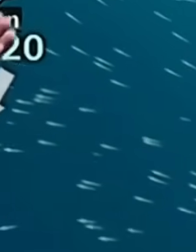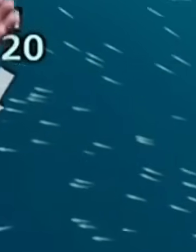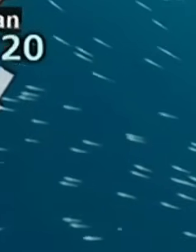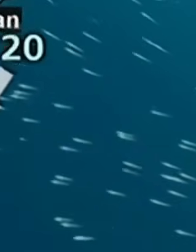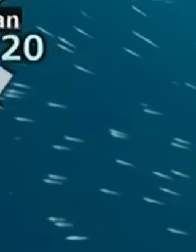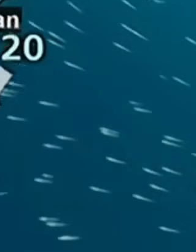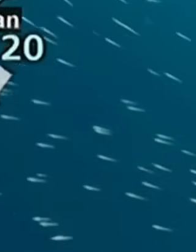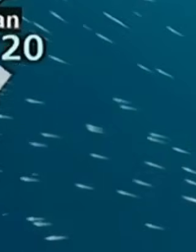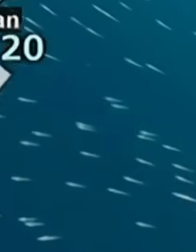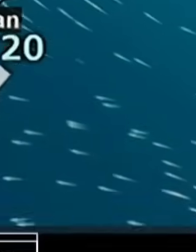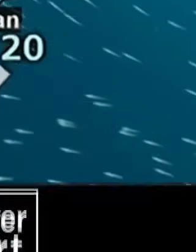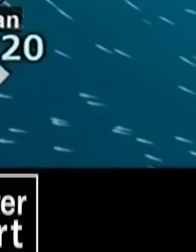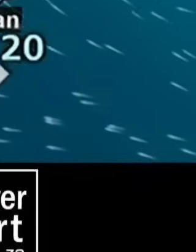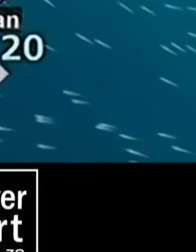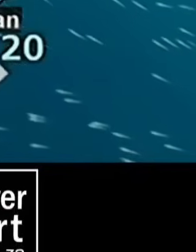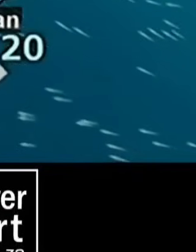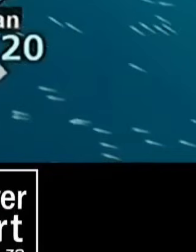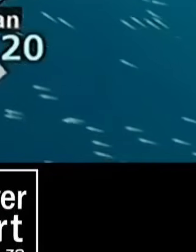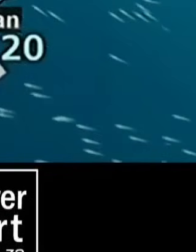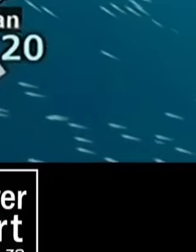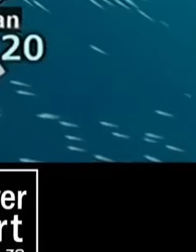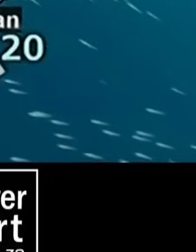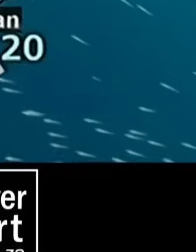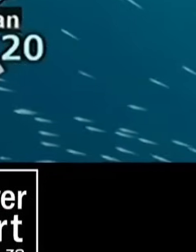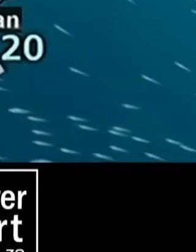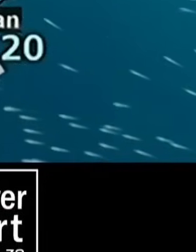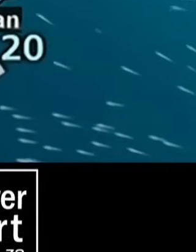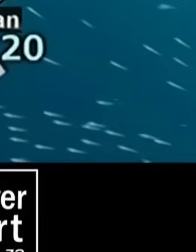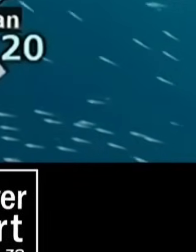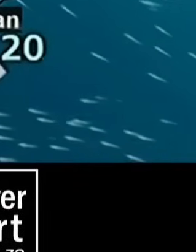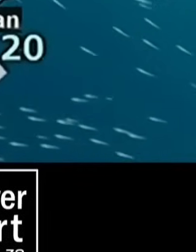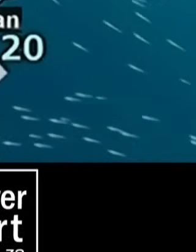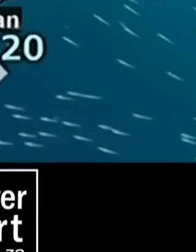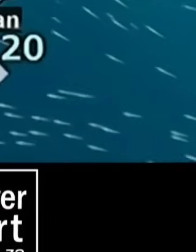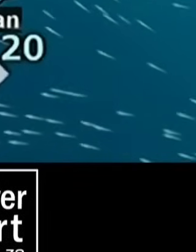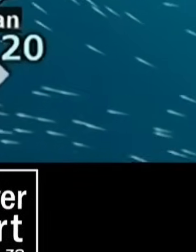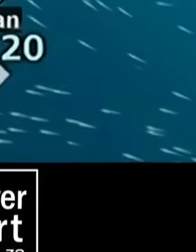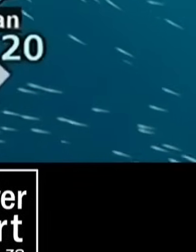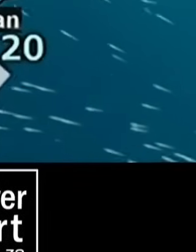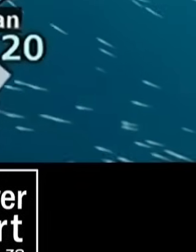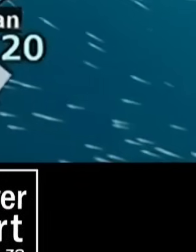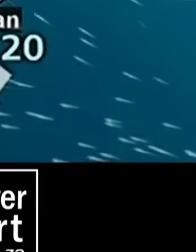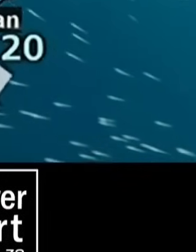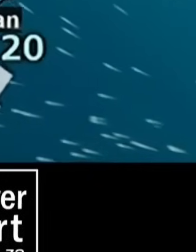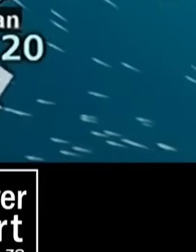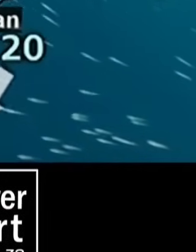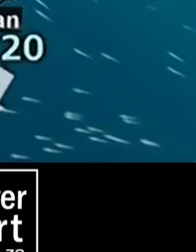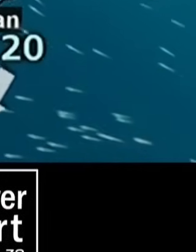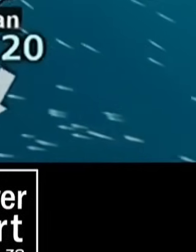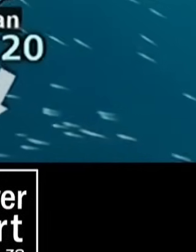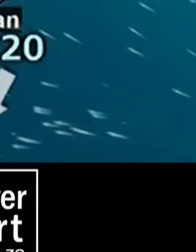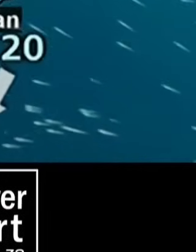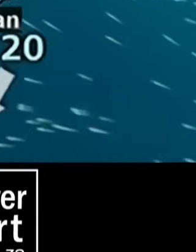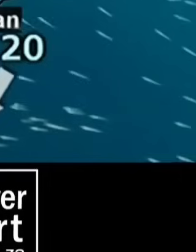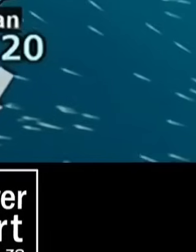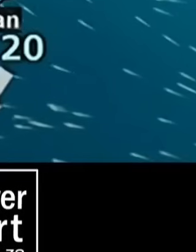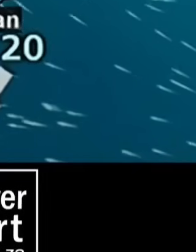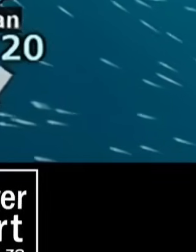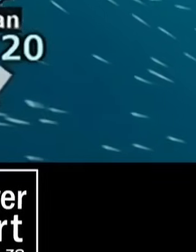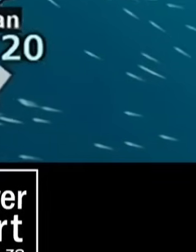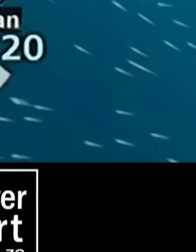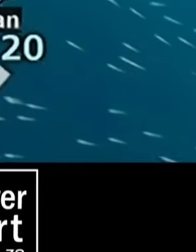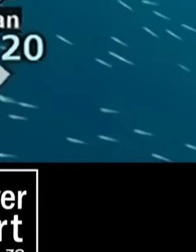ba pula le pula e tla boela hape e ya le mane le bopong ha kere na dithabeng tsa botjhabela tsa Mpumalanga go feta mo no tla bo betsa hape ona le mohudi